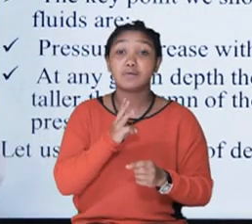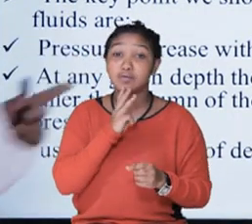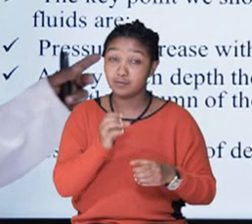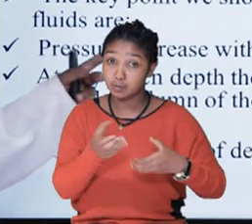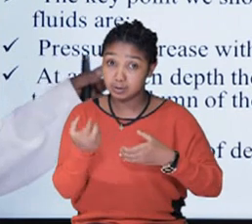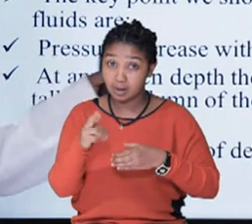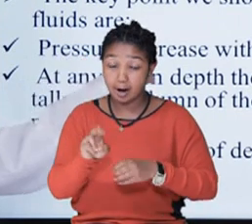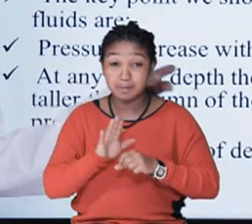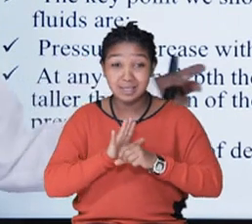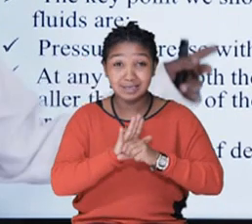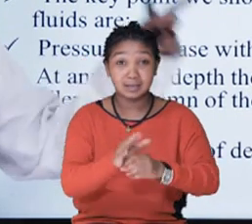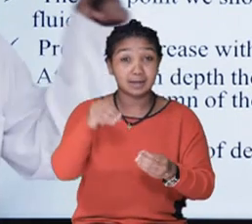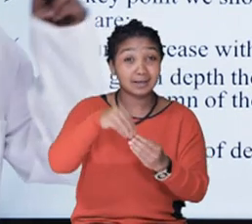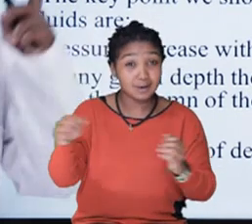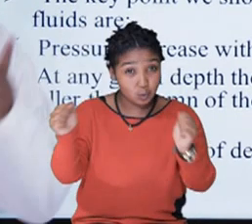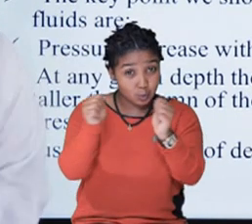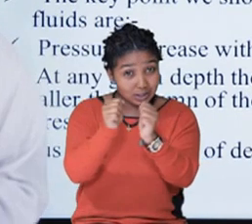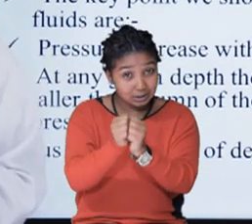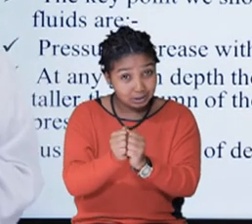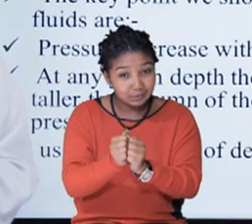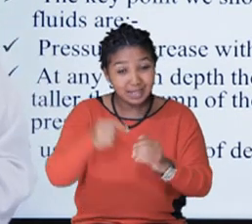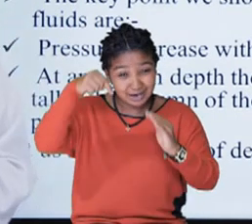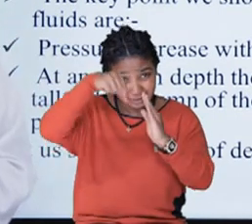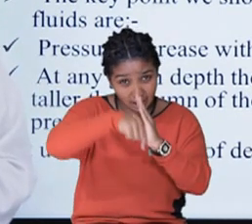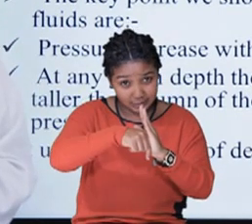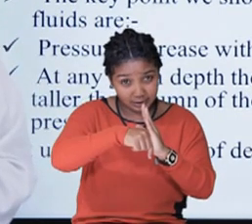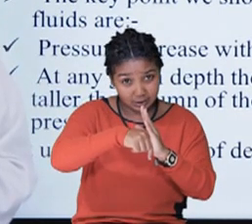are pressure increase with a depth.